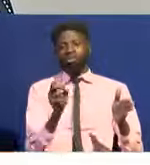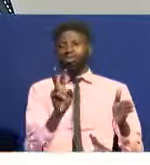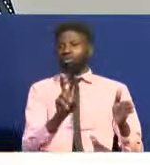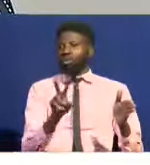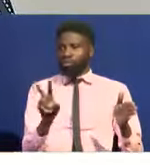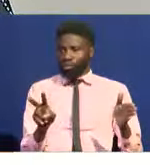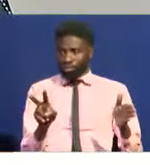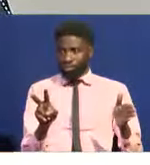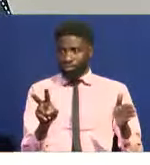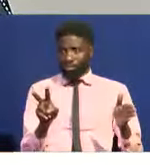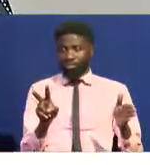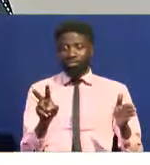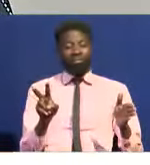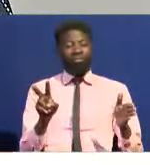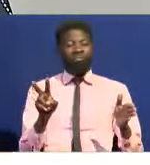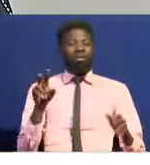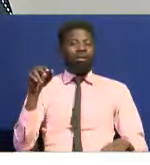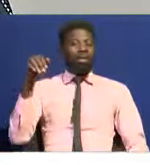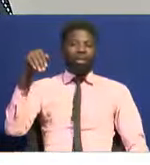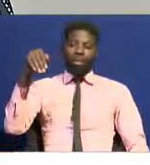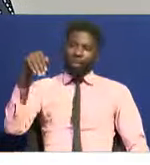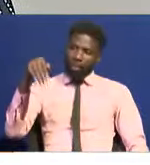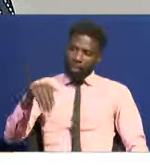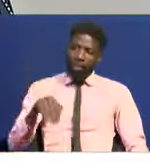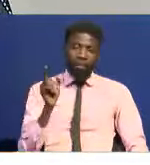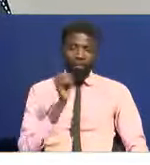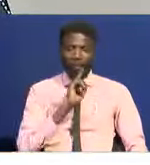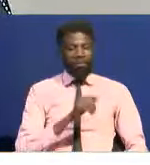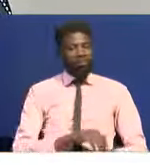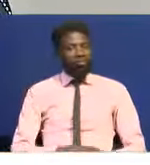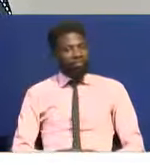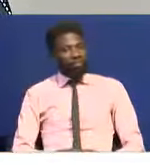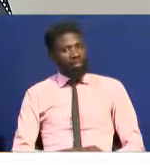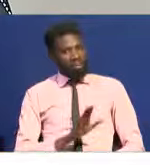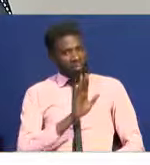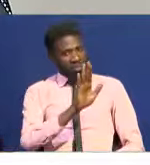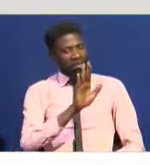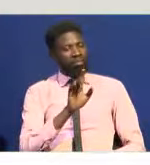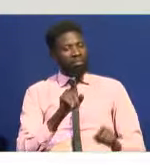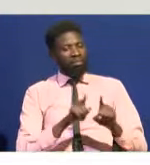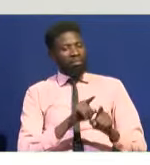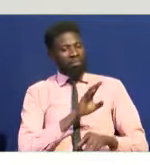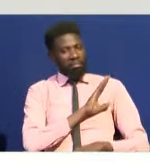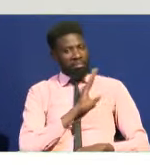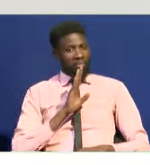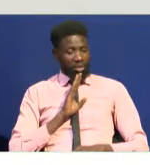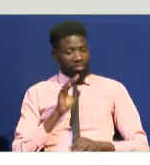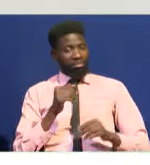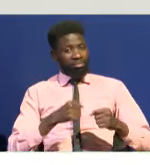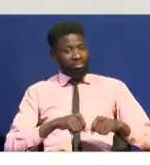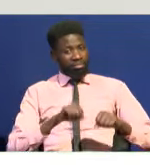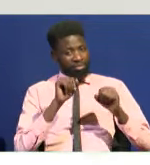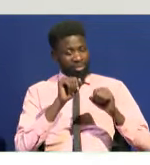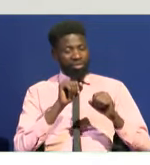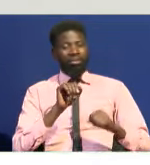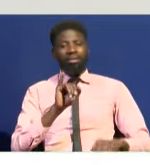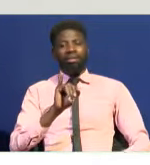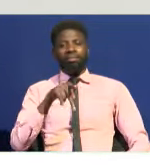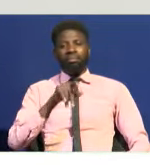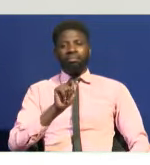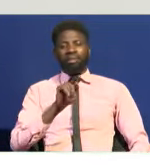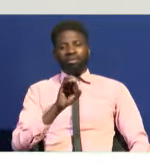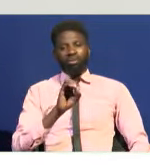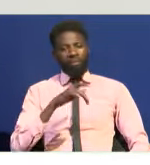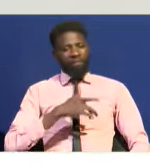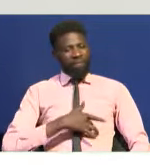2022, it has tremendously gone down. It has dropped. So from where you sit as a board then, Madam Ipato, what has led to this,